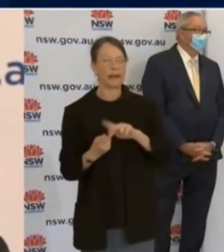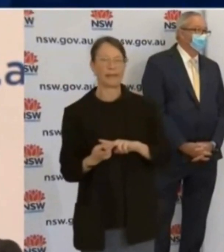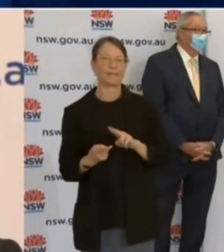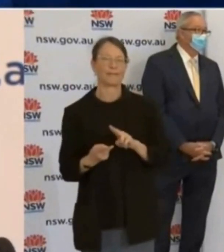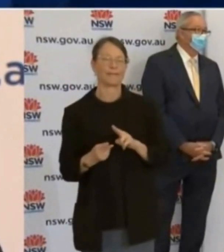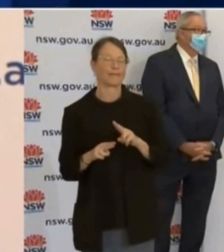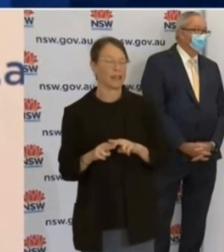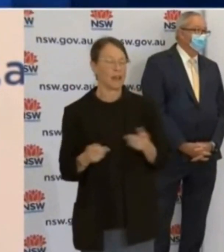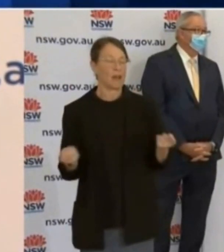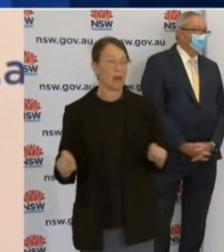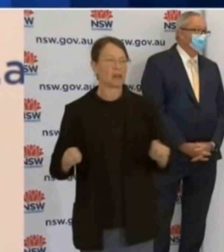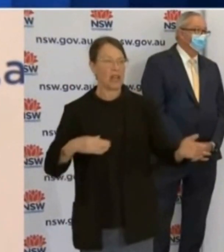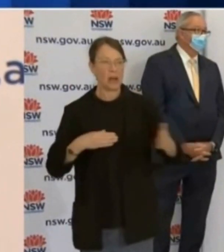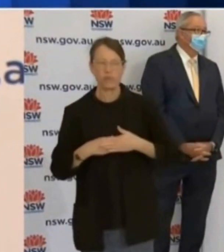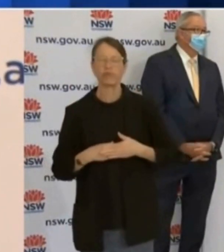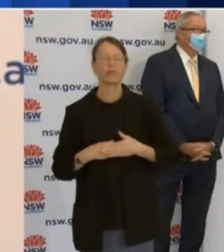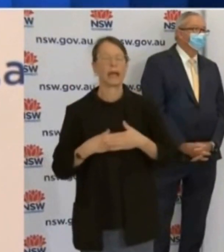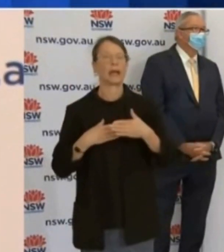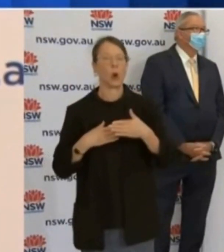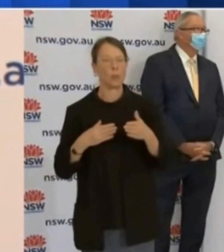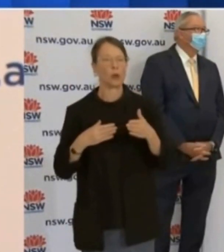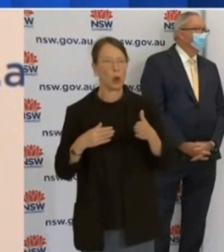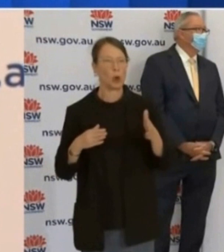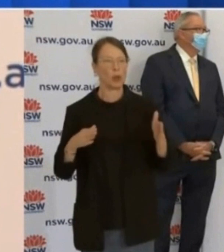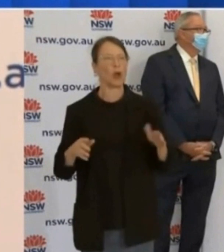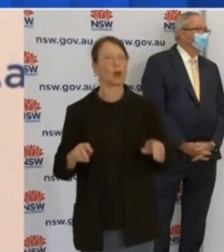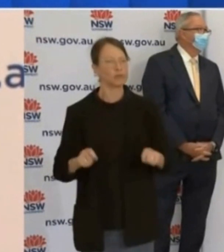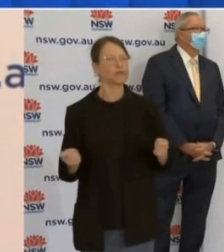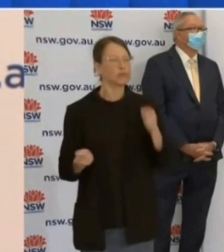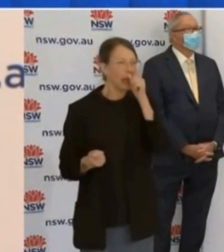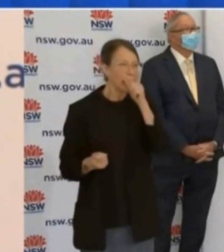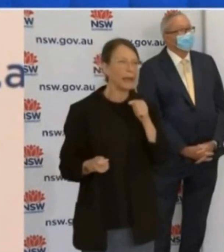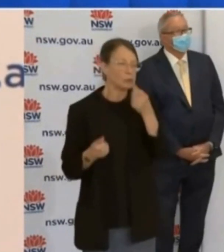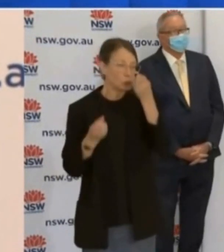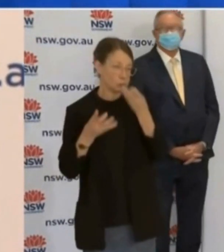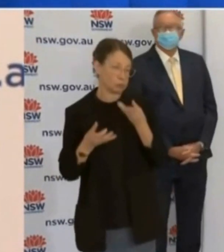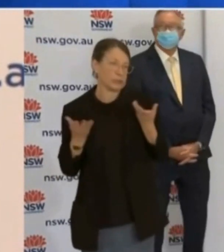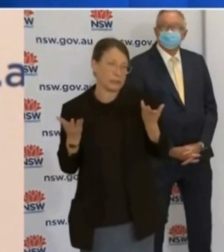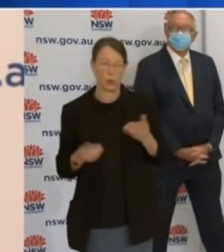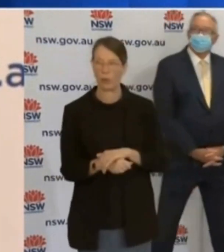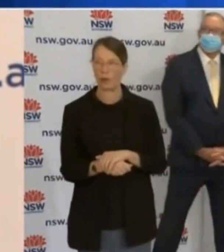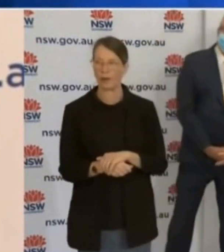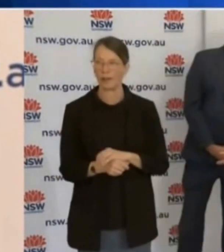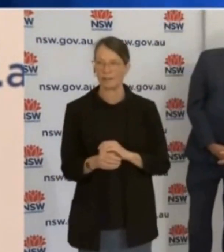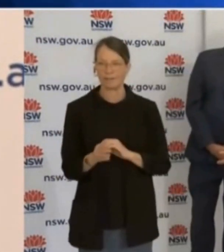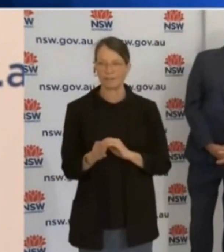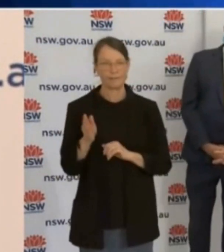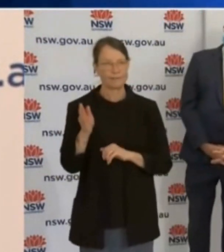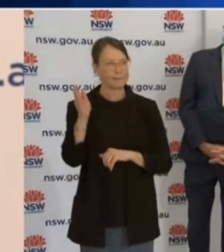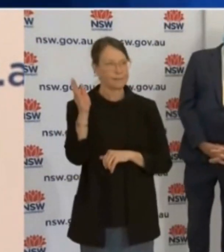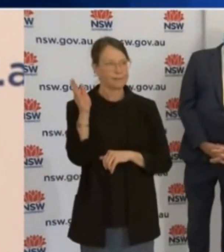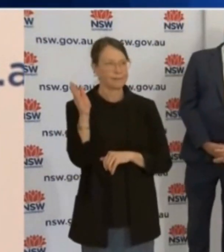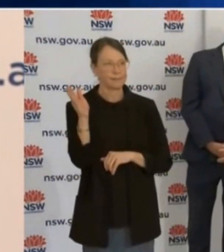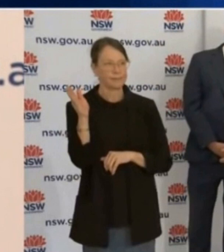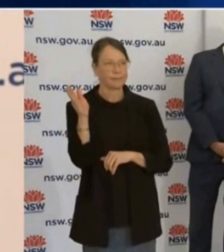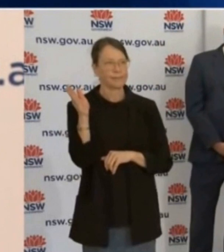can come out of lockdown, well, then that's what we'll announce as well. I'm sorry? working officers